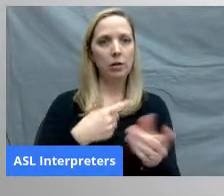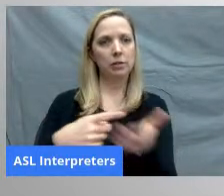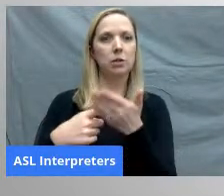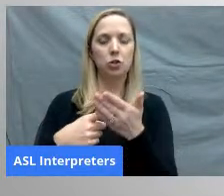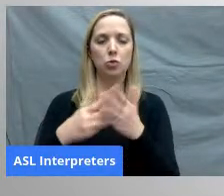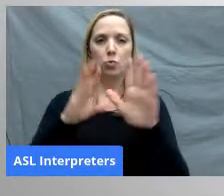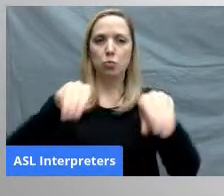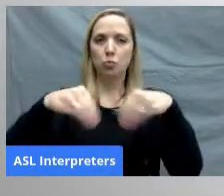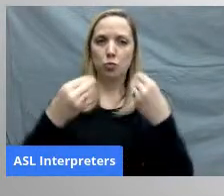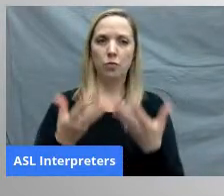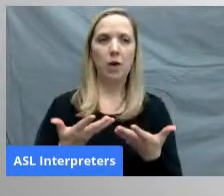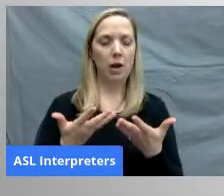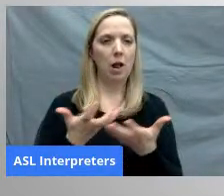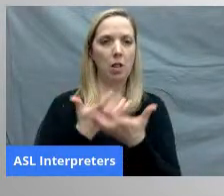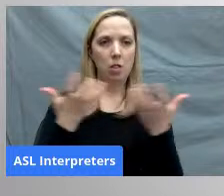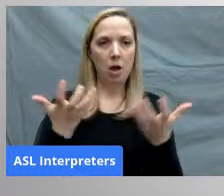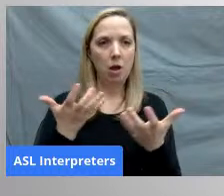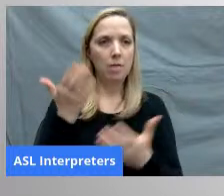you for that.